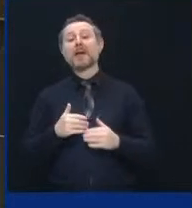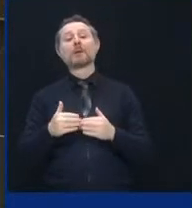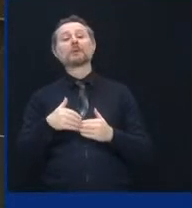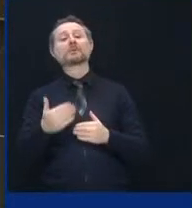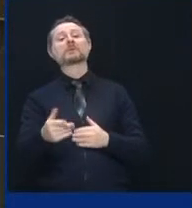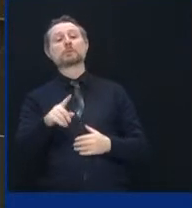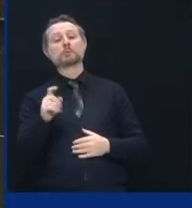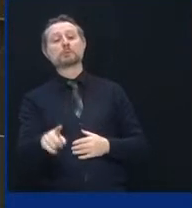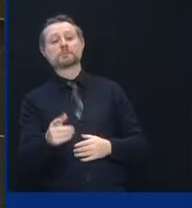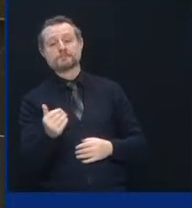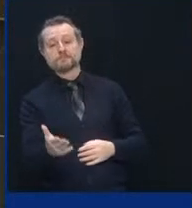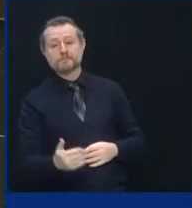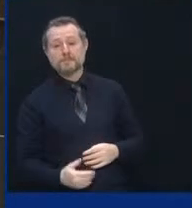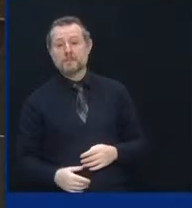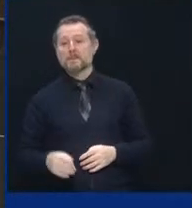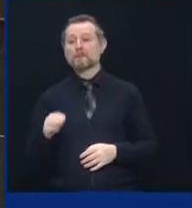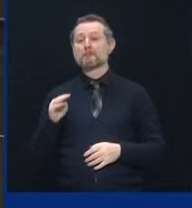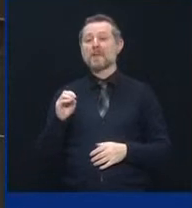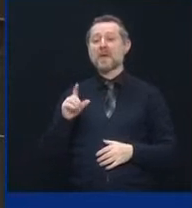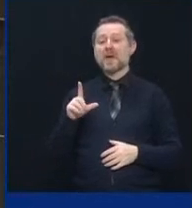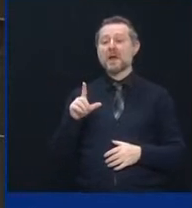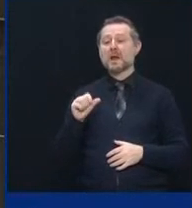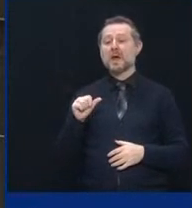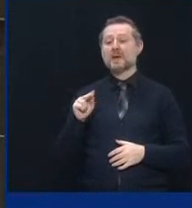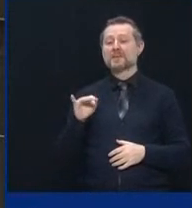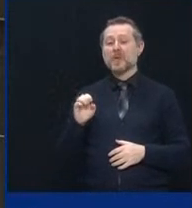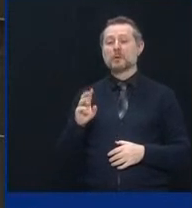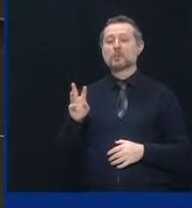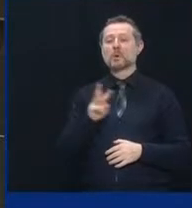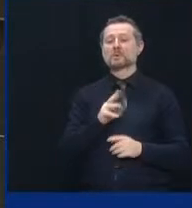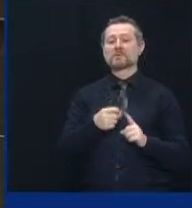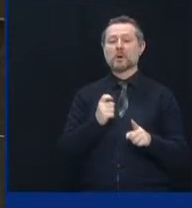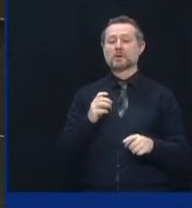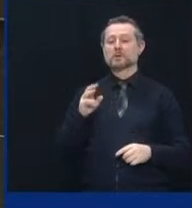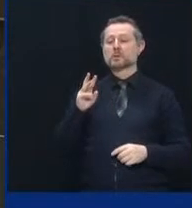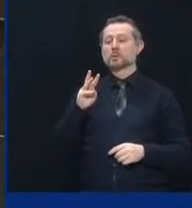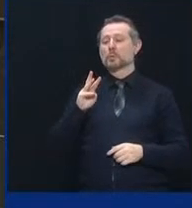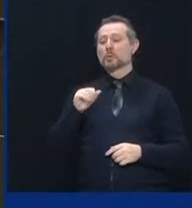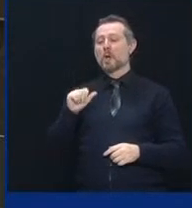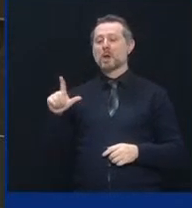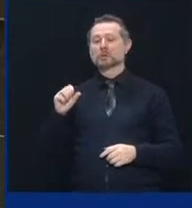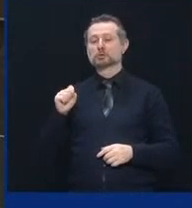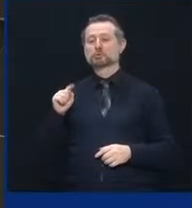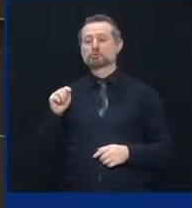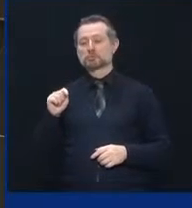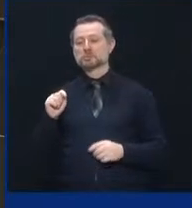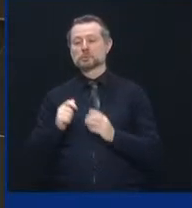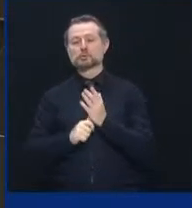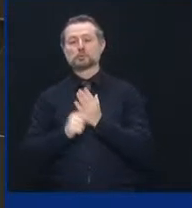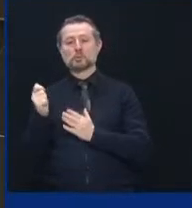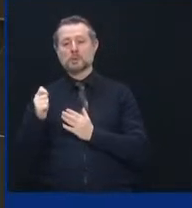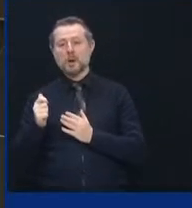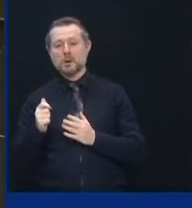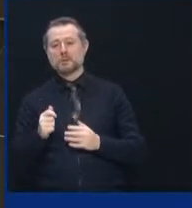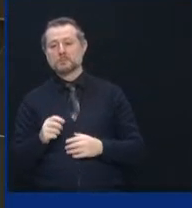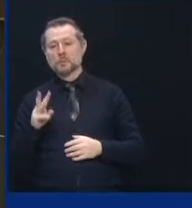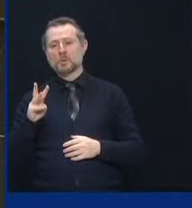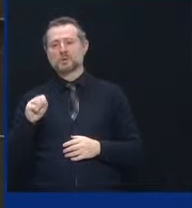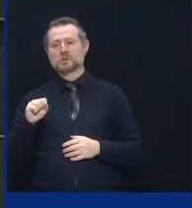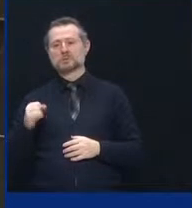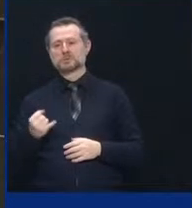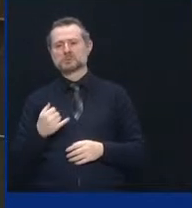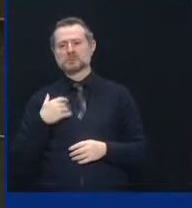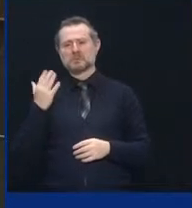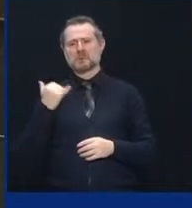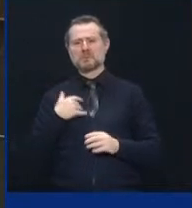Governor, next up you have Melanie West from the Wall Street Journal. Melanie, your line is open. Please unmute your microphone. I'm not. Why are you Thank you. accusing me of